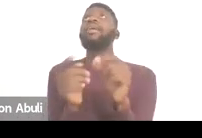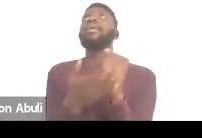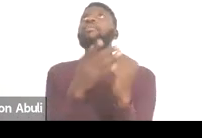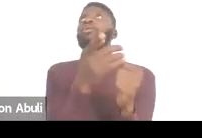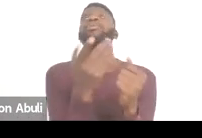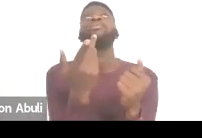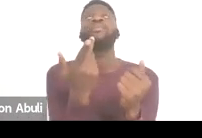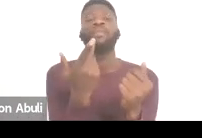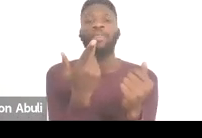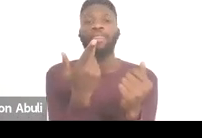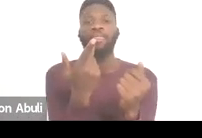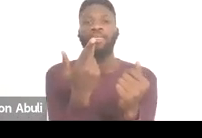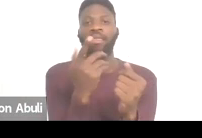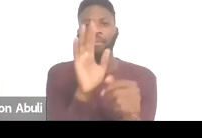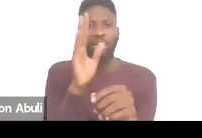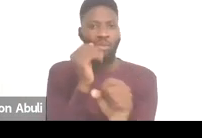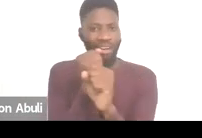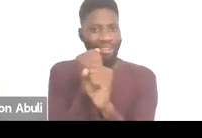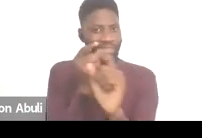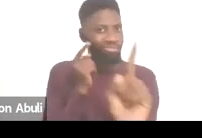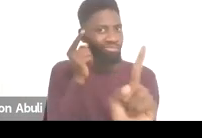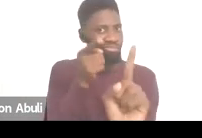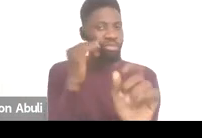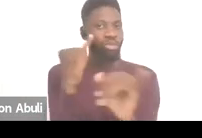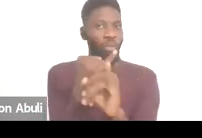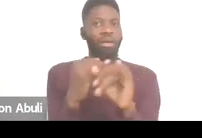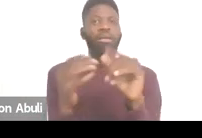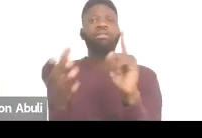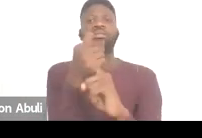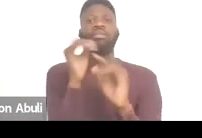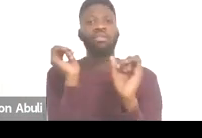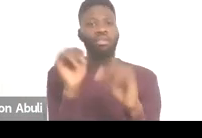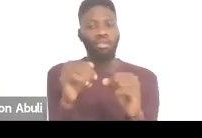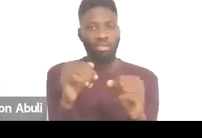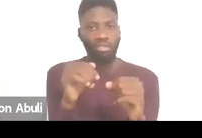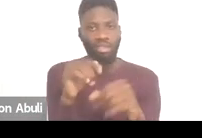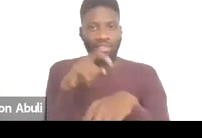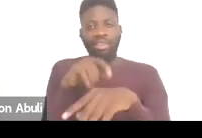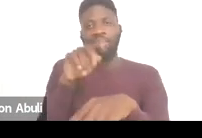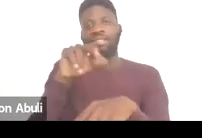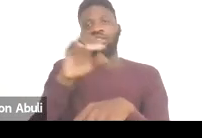in that path of getting that job that is in an NGO.